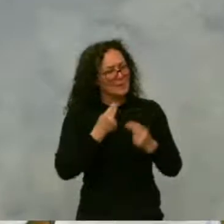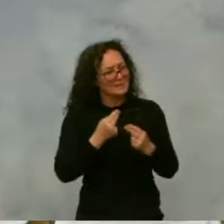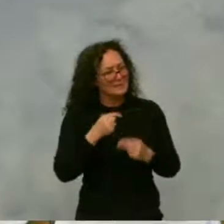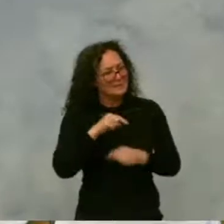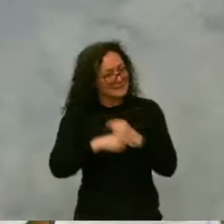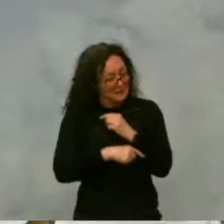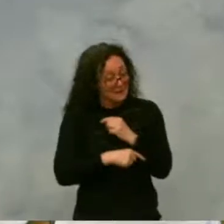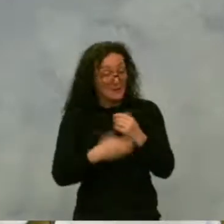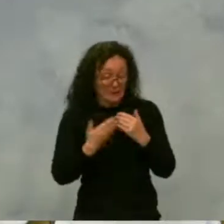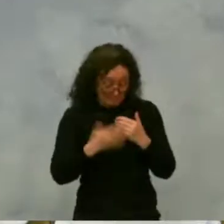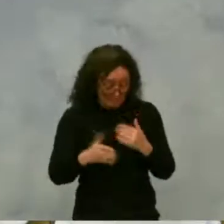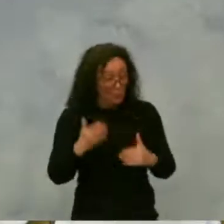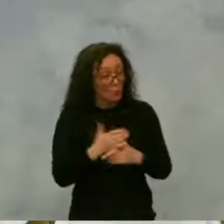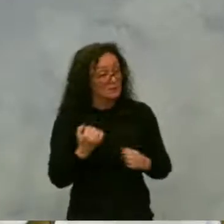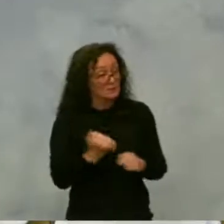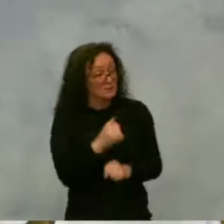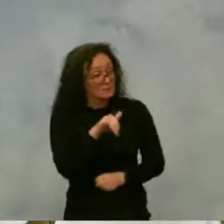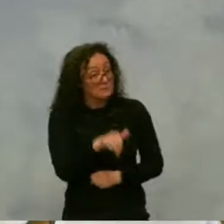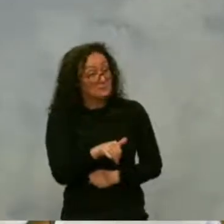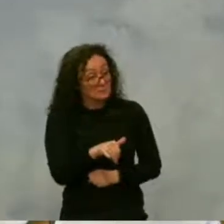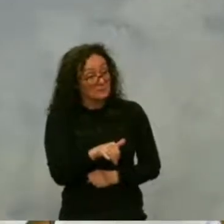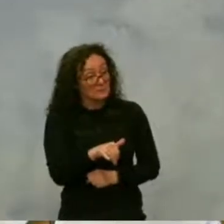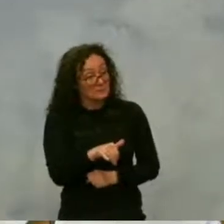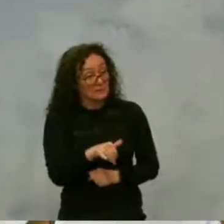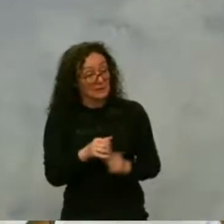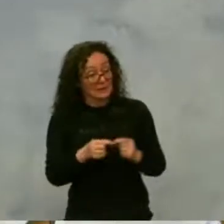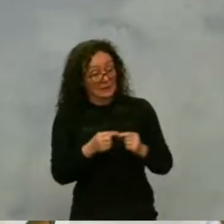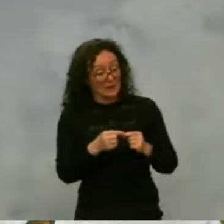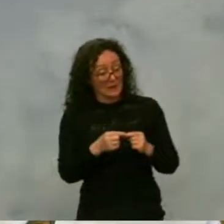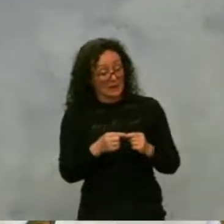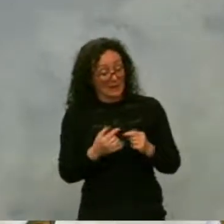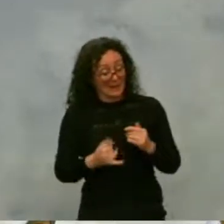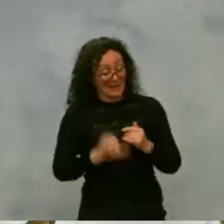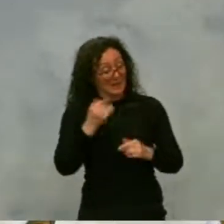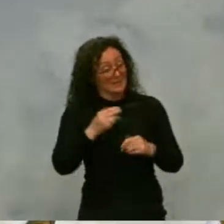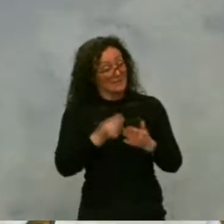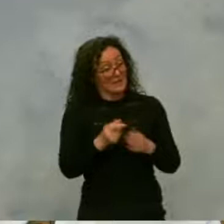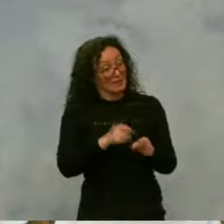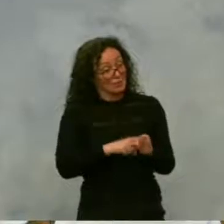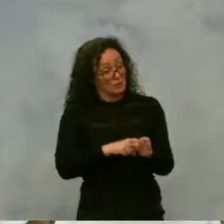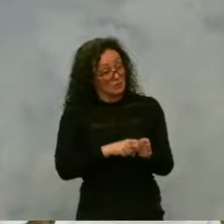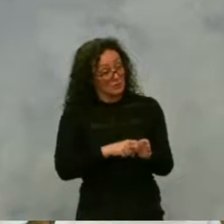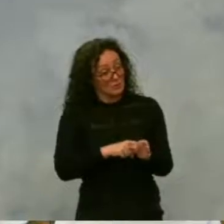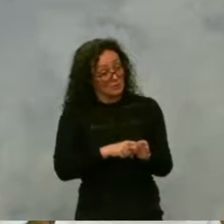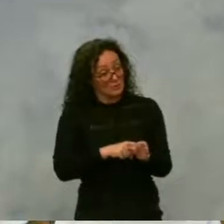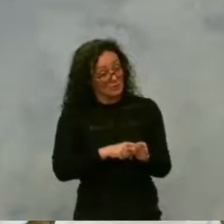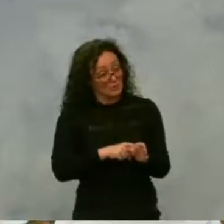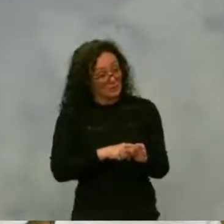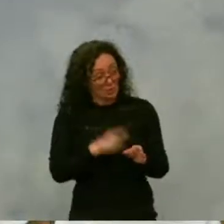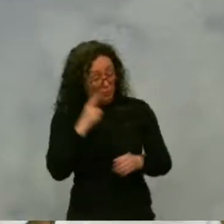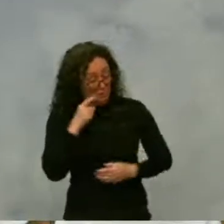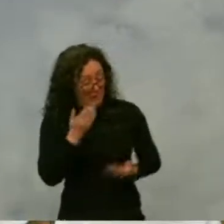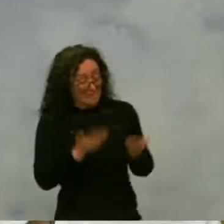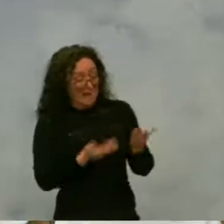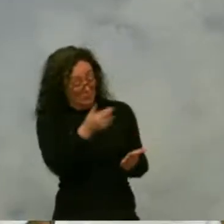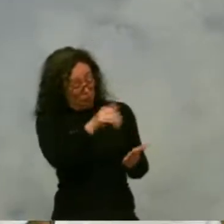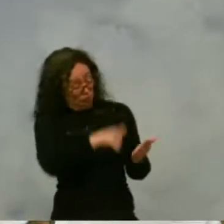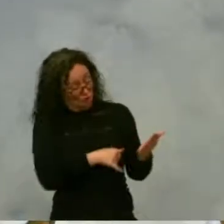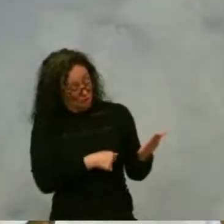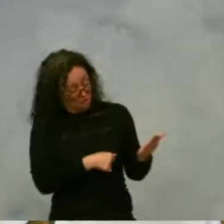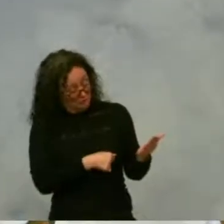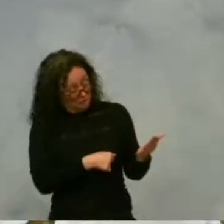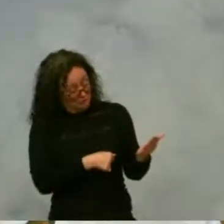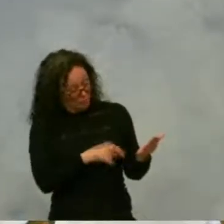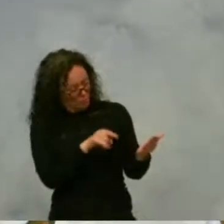work done at the end of the last financial year to look at what's contained within the council's balance sheet in terms of school meals